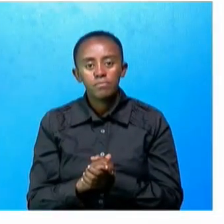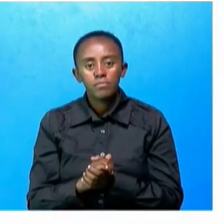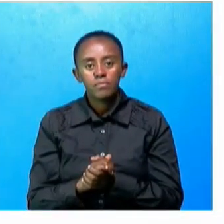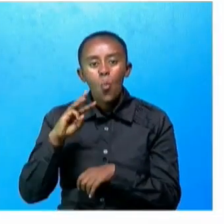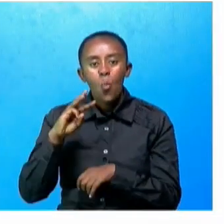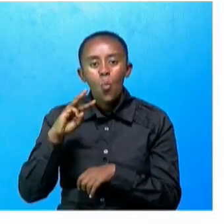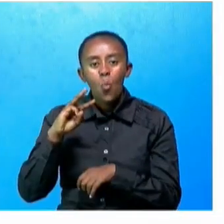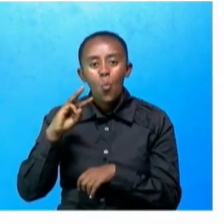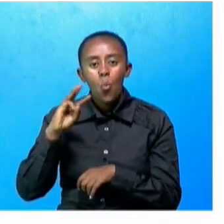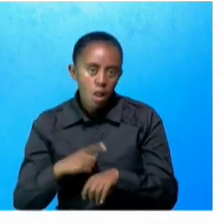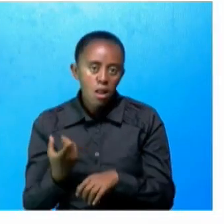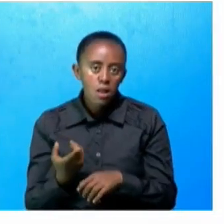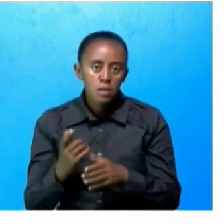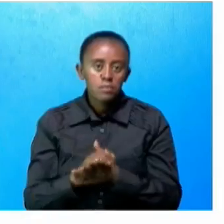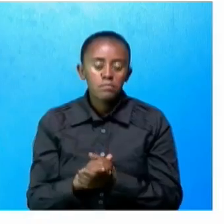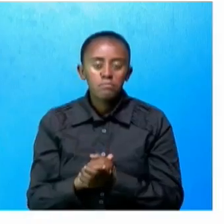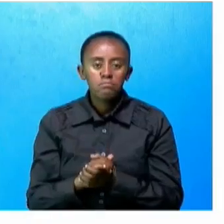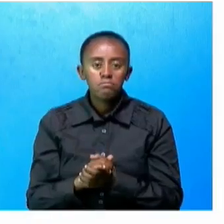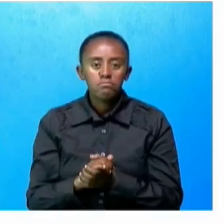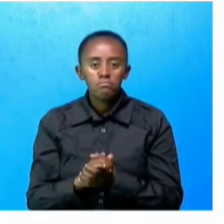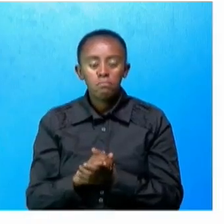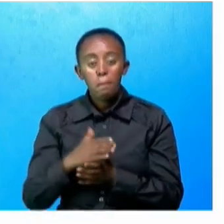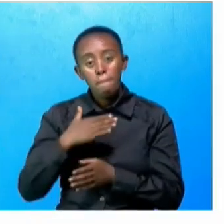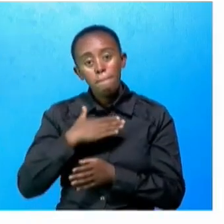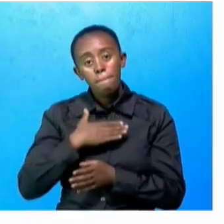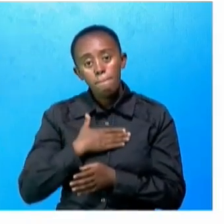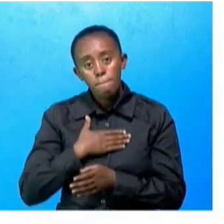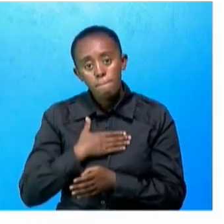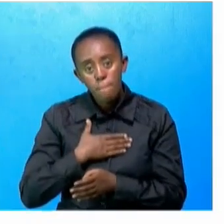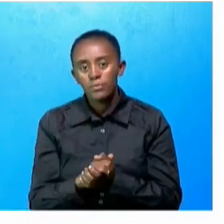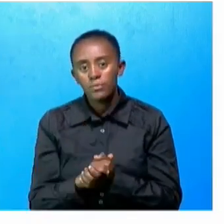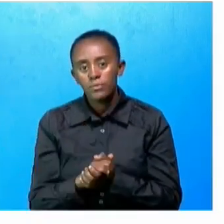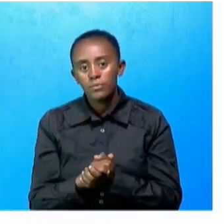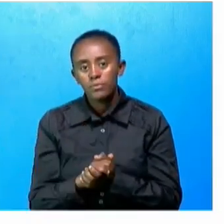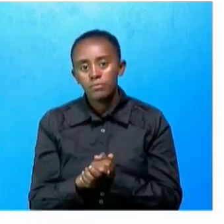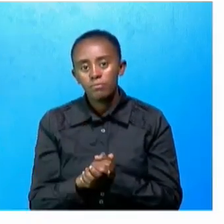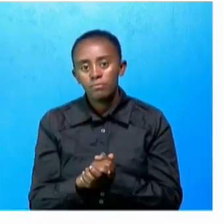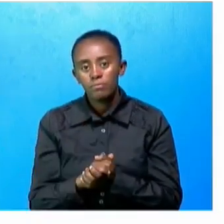While, right, my teacher